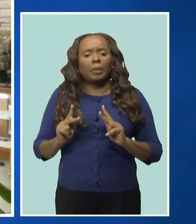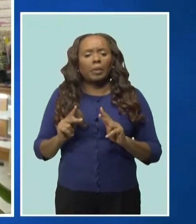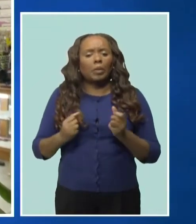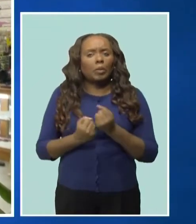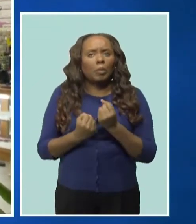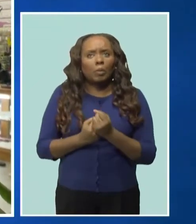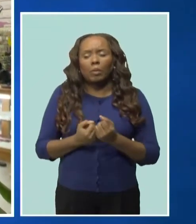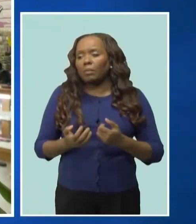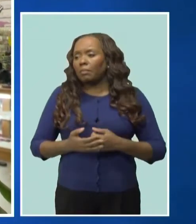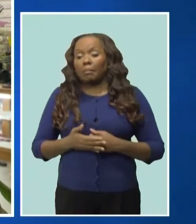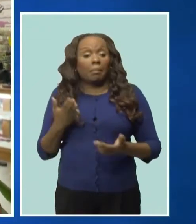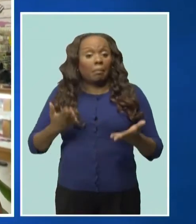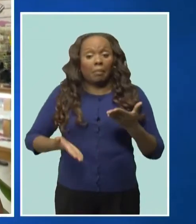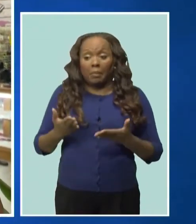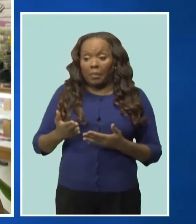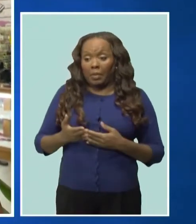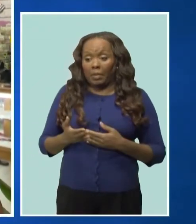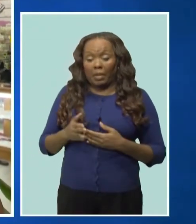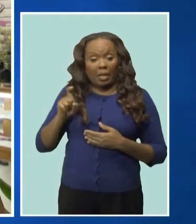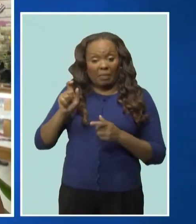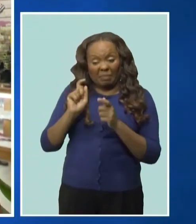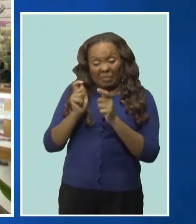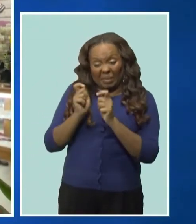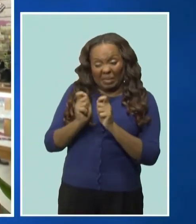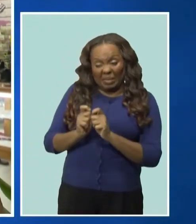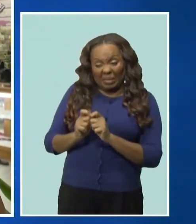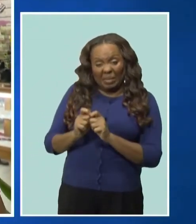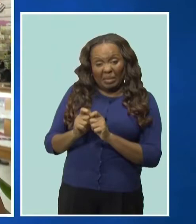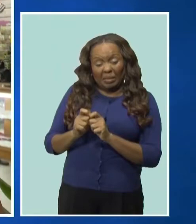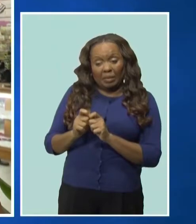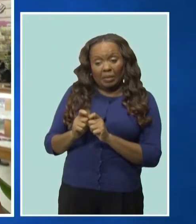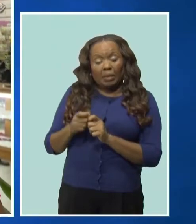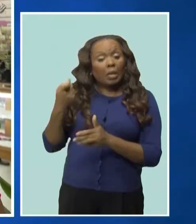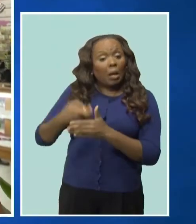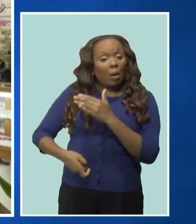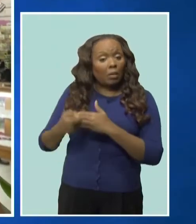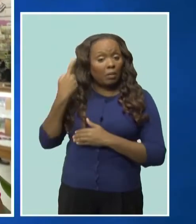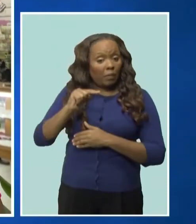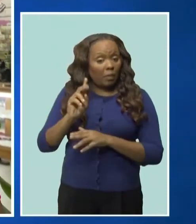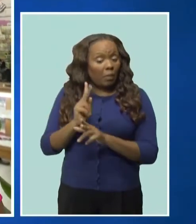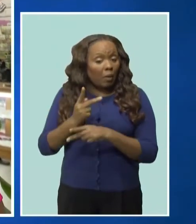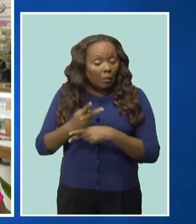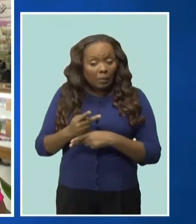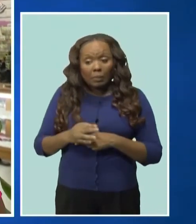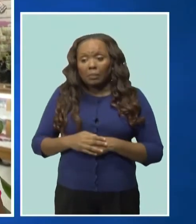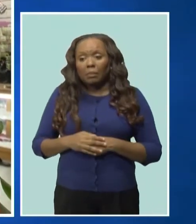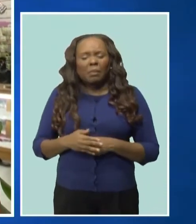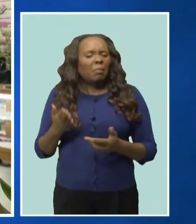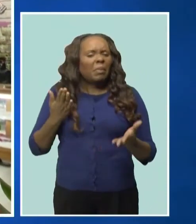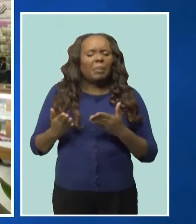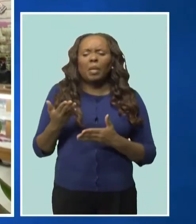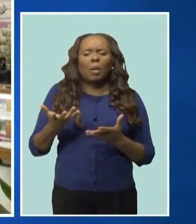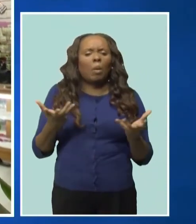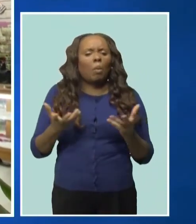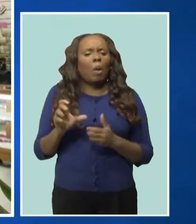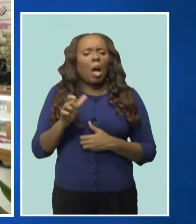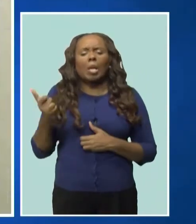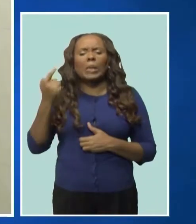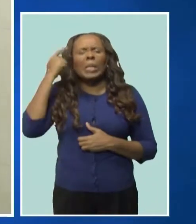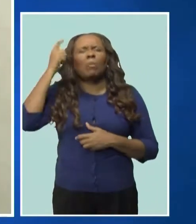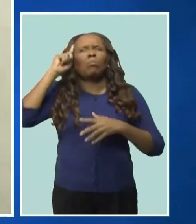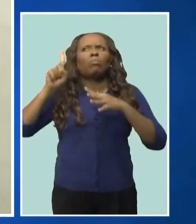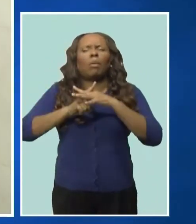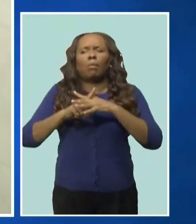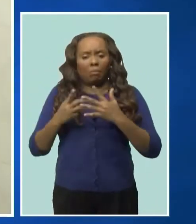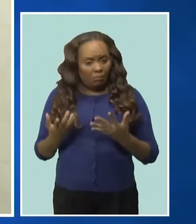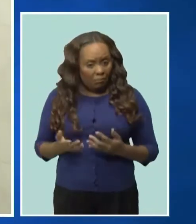my pricing appropriate? And is there any other things that I need to take into account when I'm offering things to the